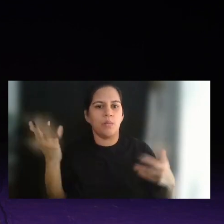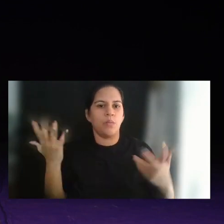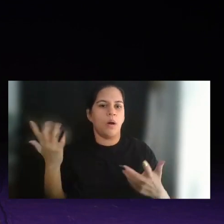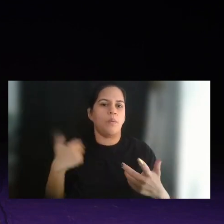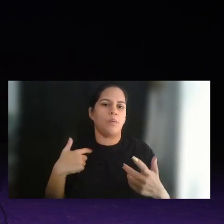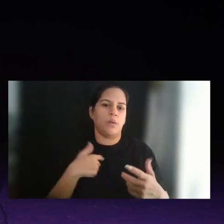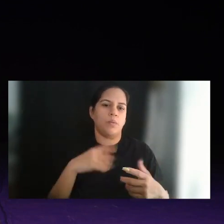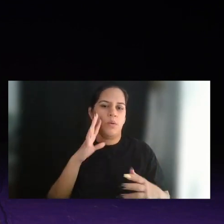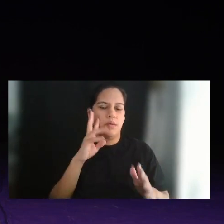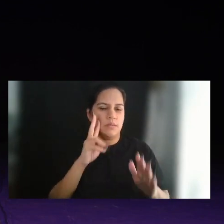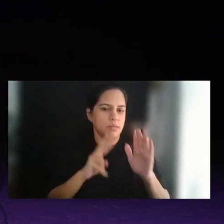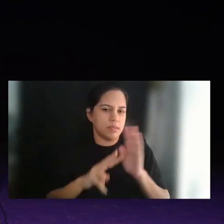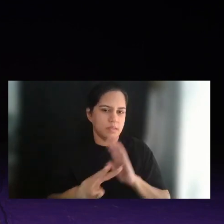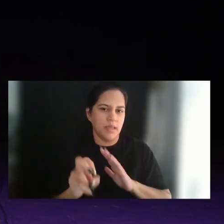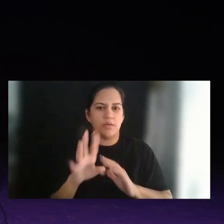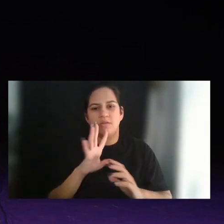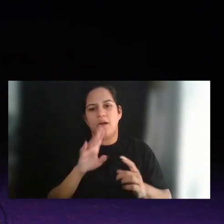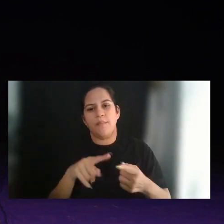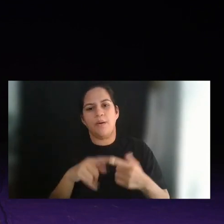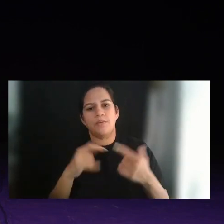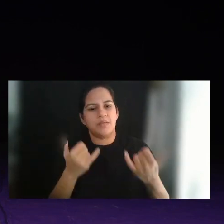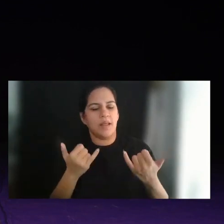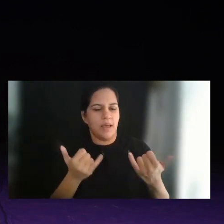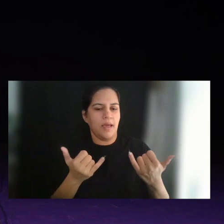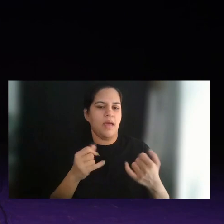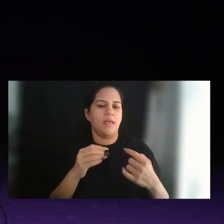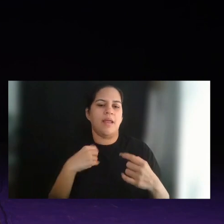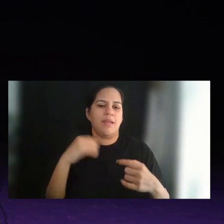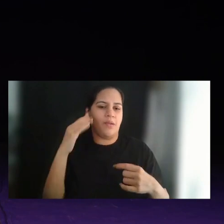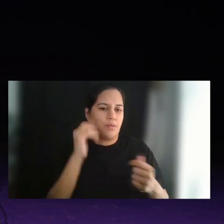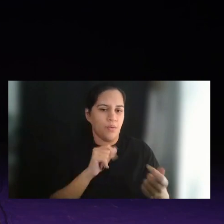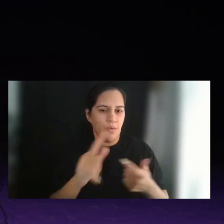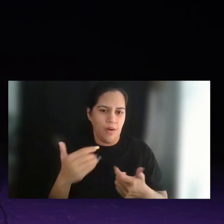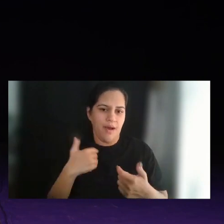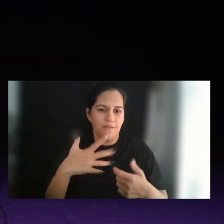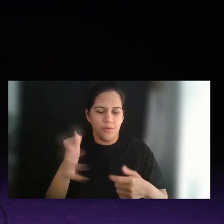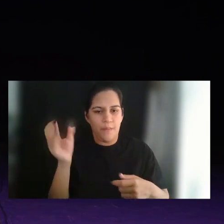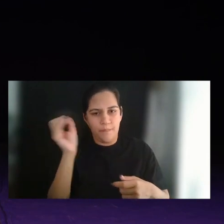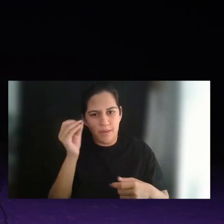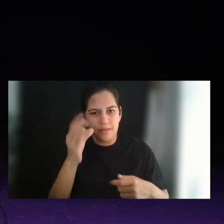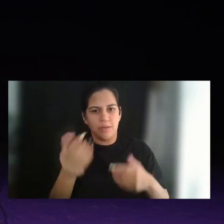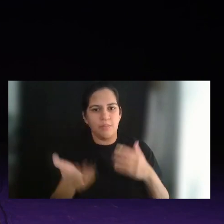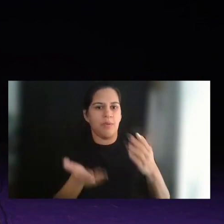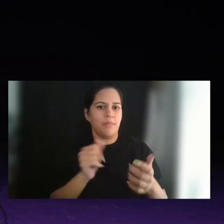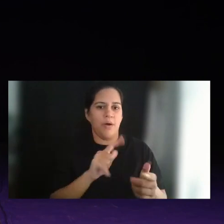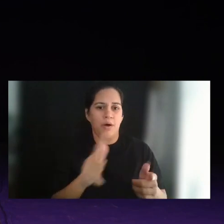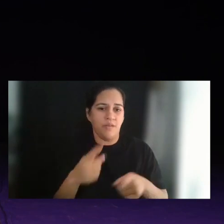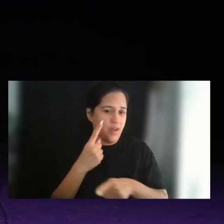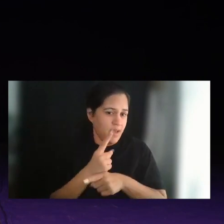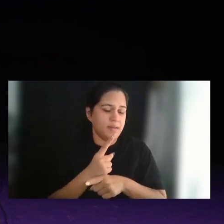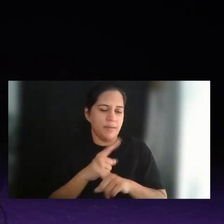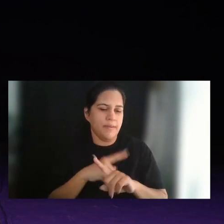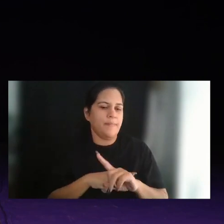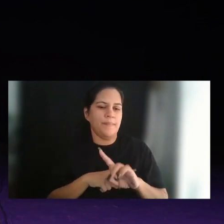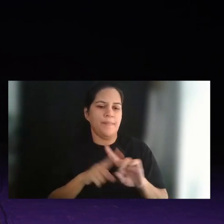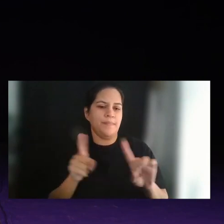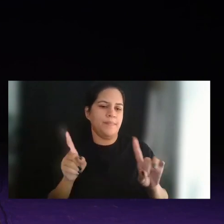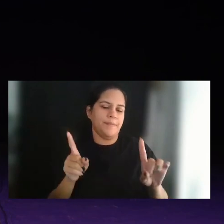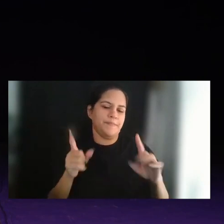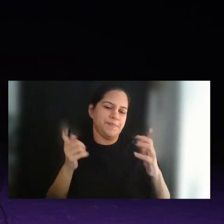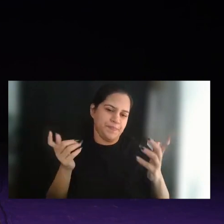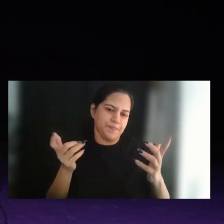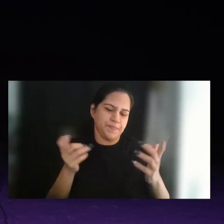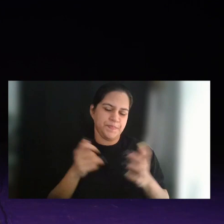talk about today. And I know you all have your opinions and you're probably all right, but maybe you're